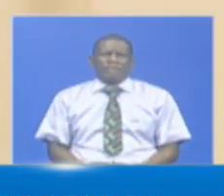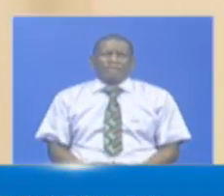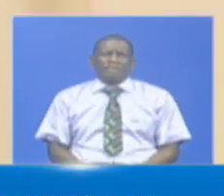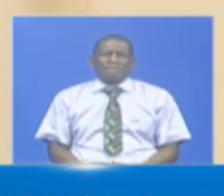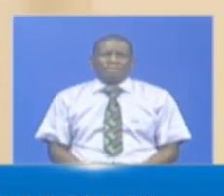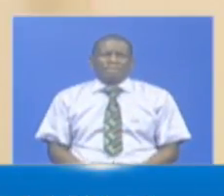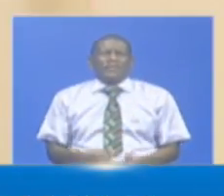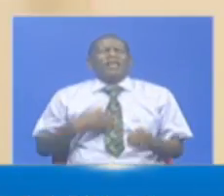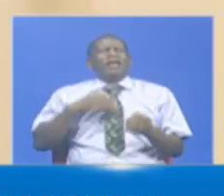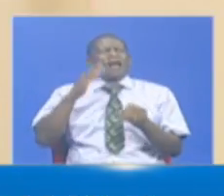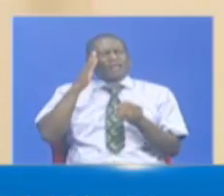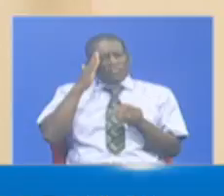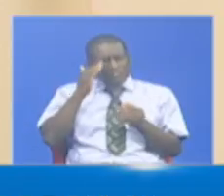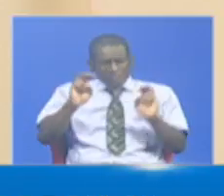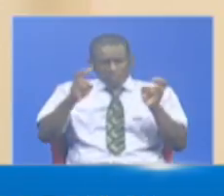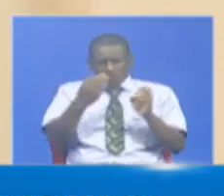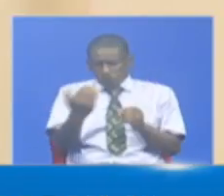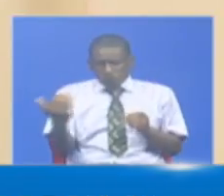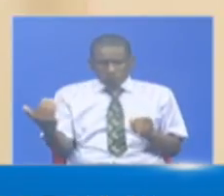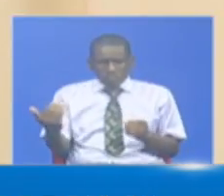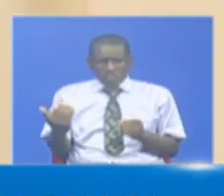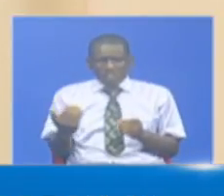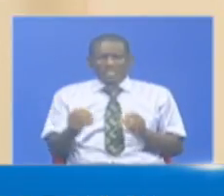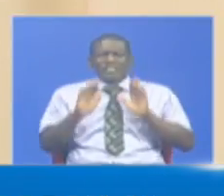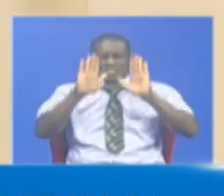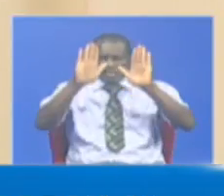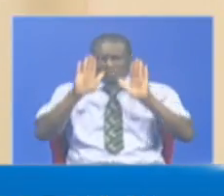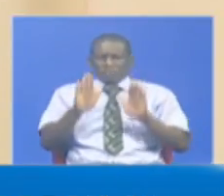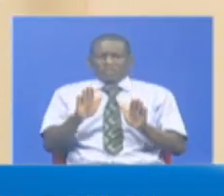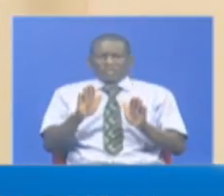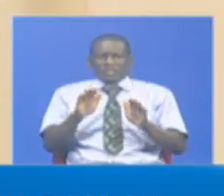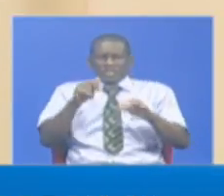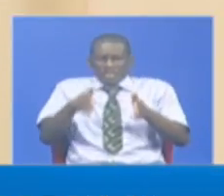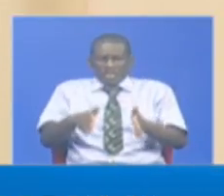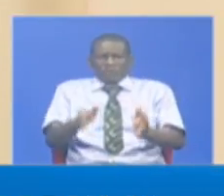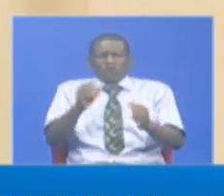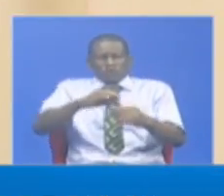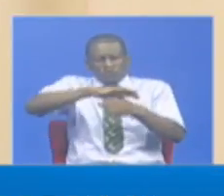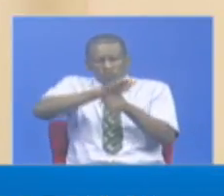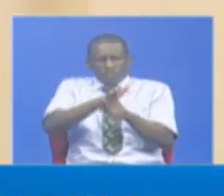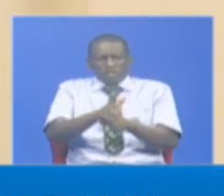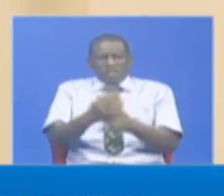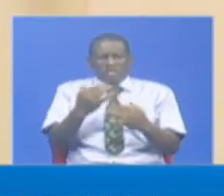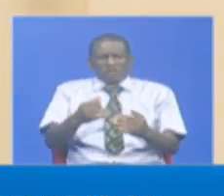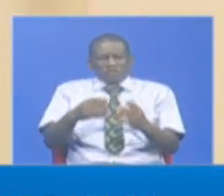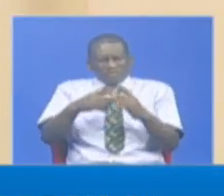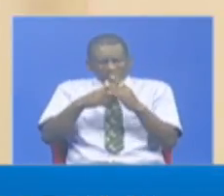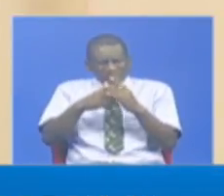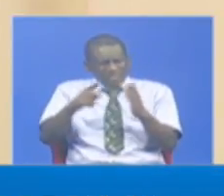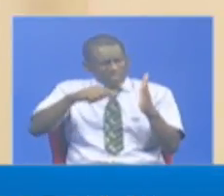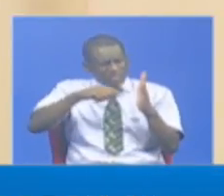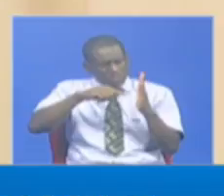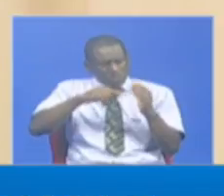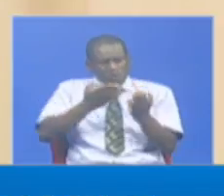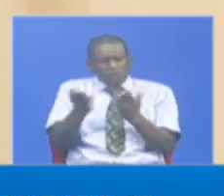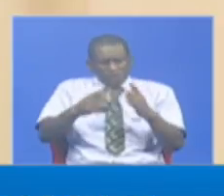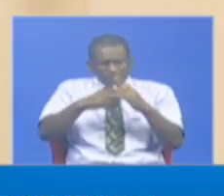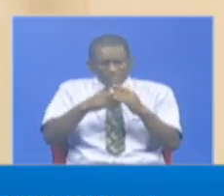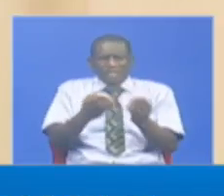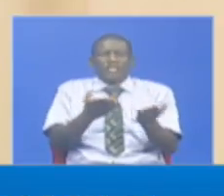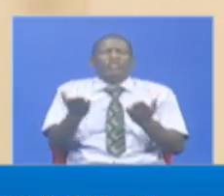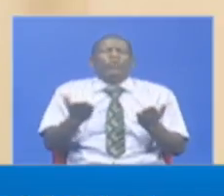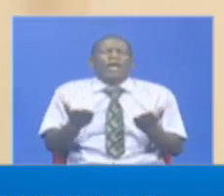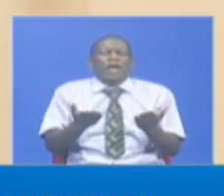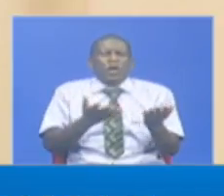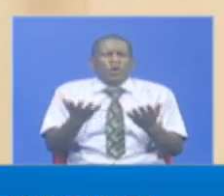I think the issue of children is extremely critical in the terms of COVID. I think the starting point of where